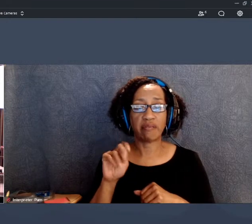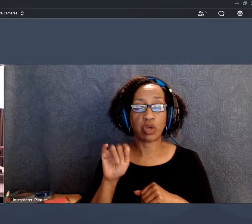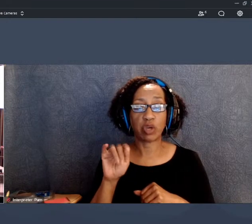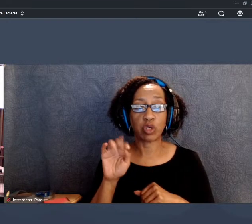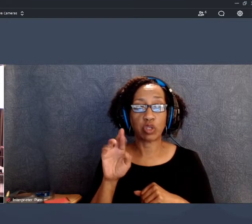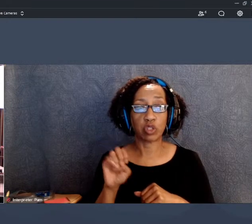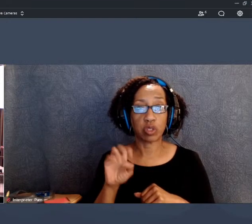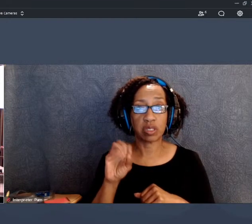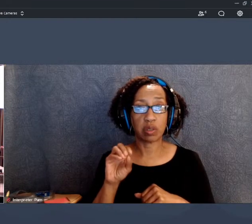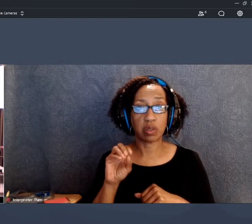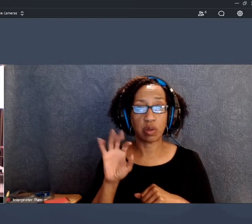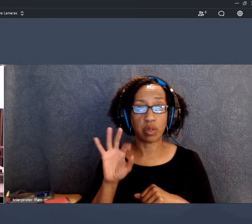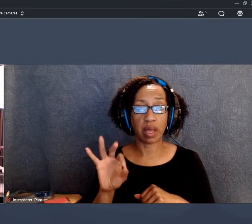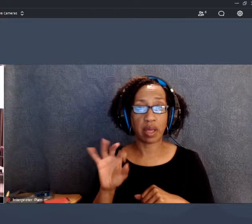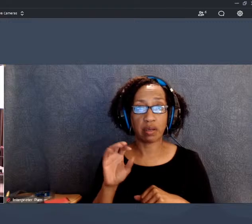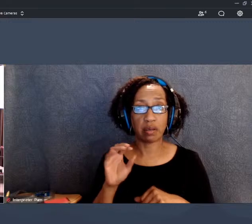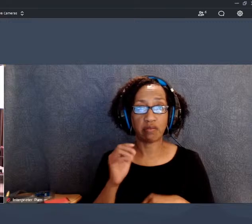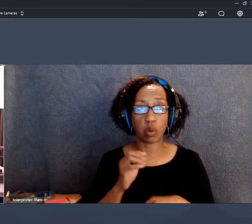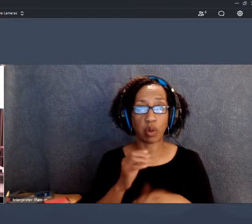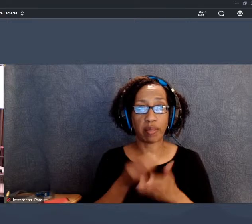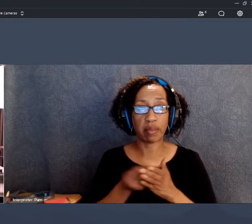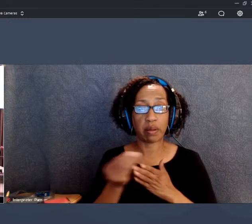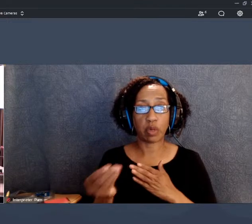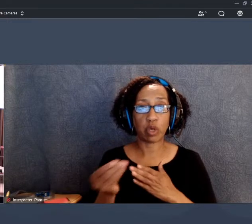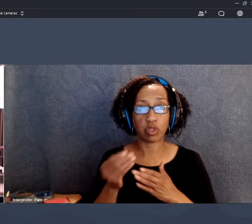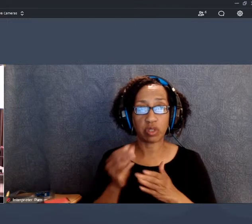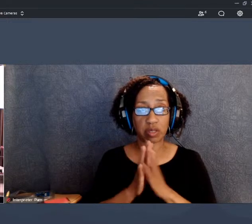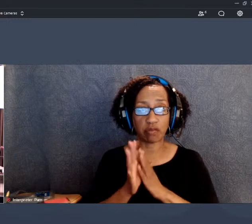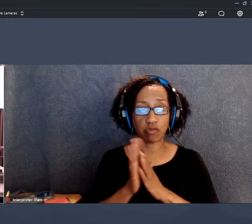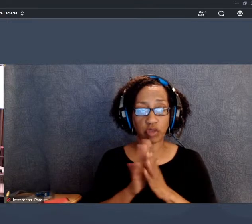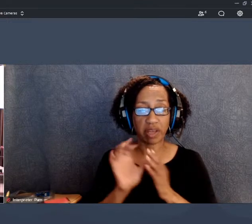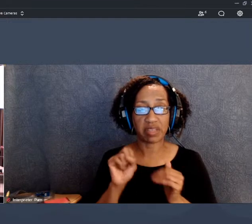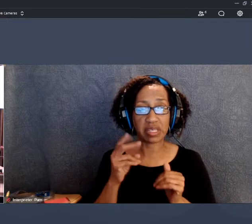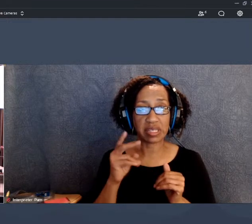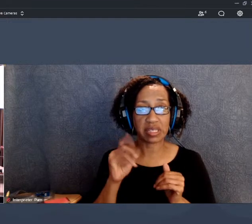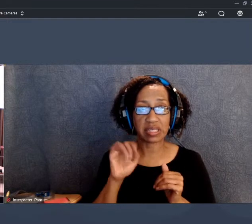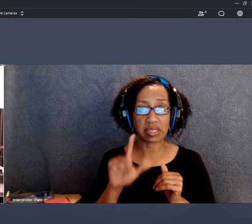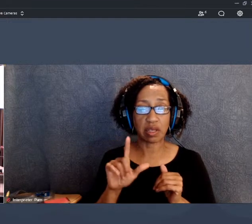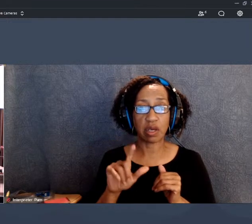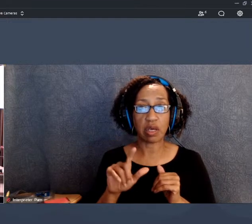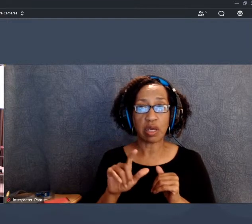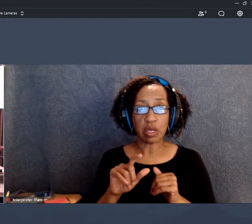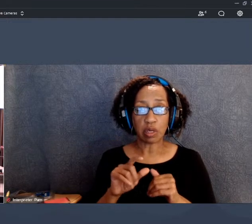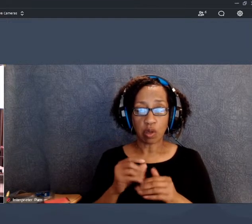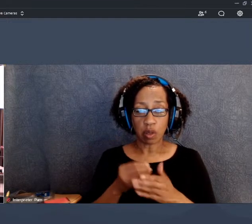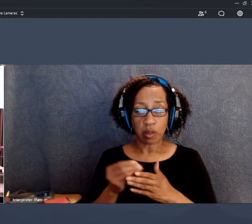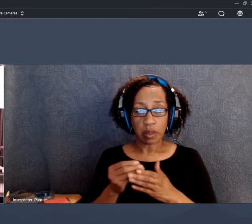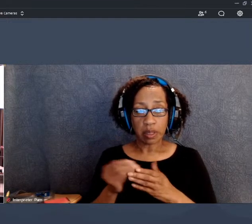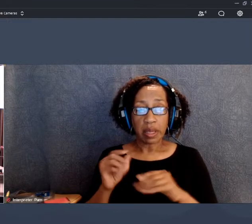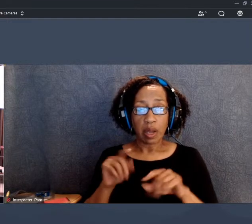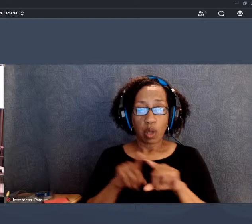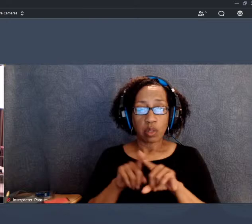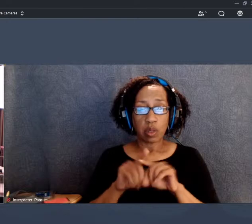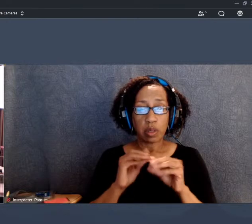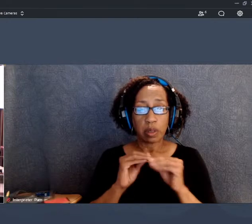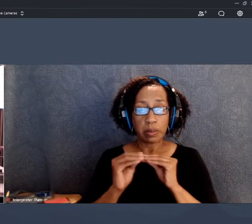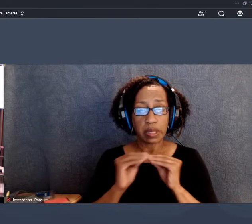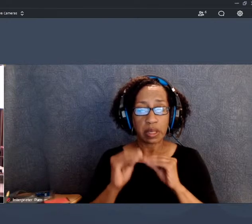01109, for the purchase of traffic signal equipment needed for emergency maintenance and construction